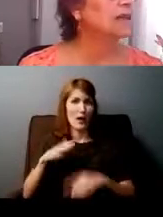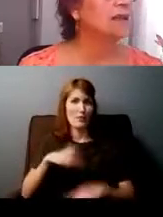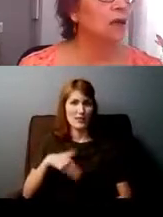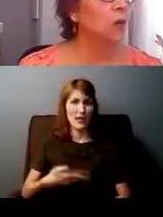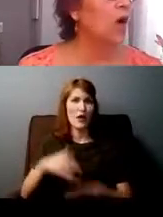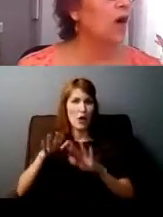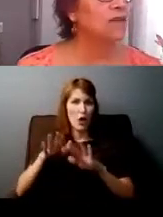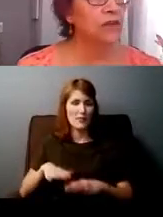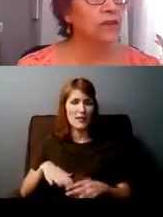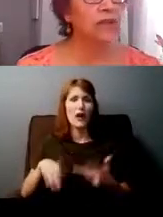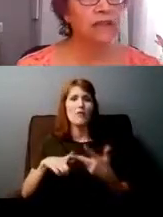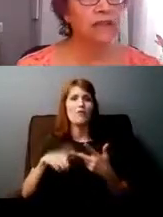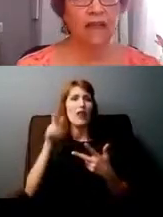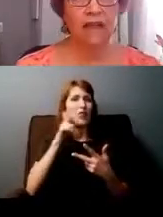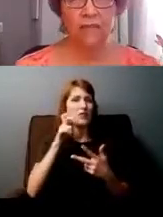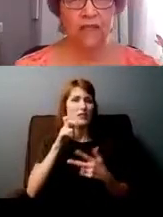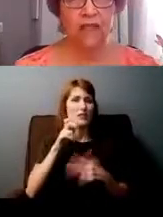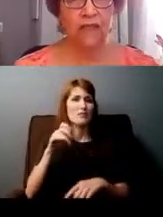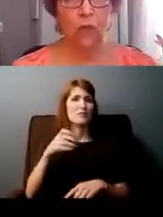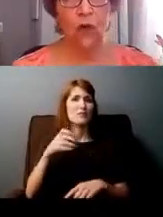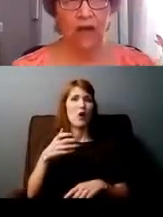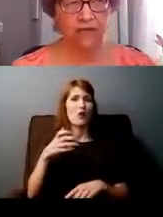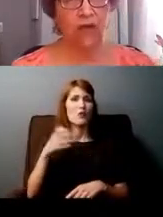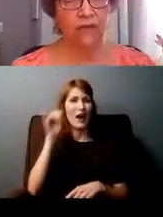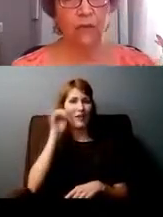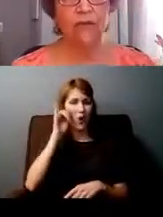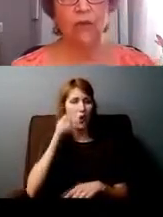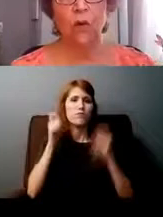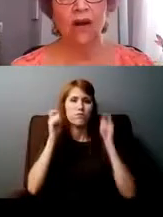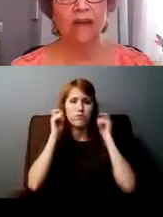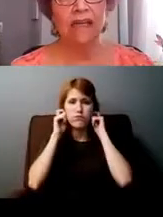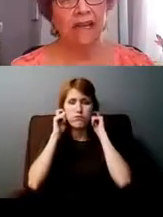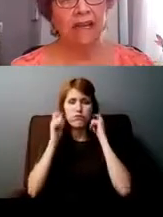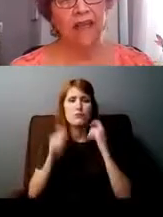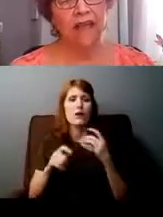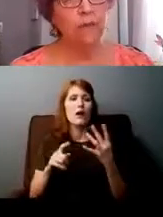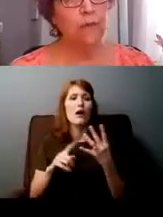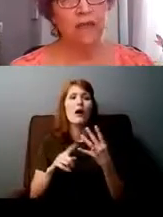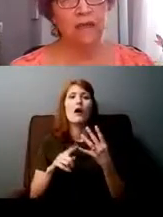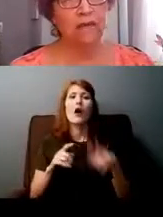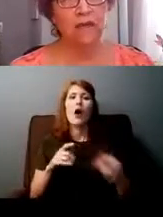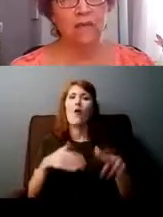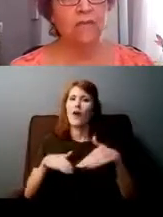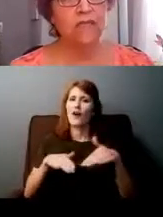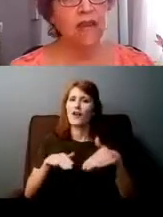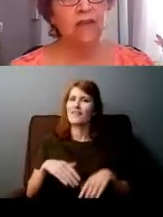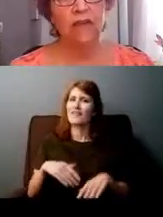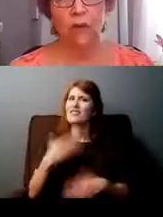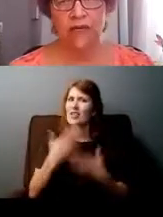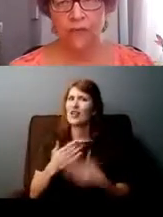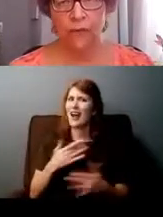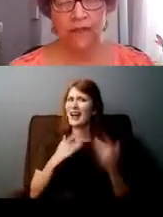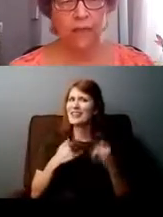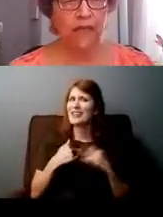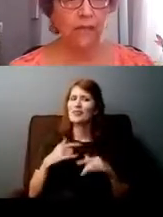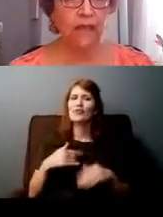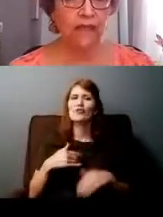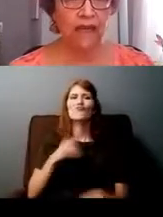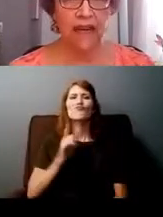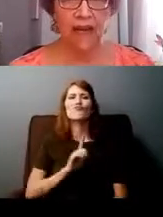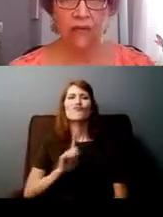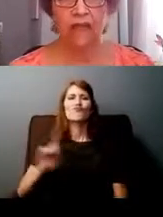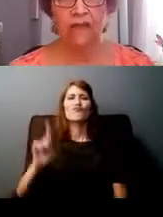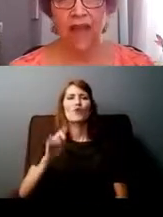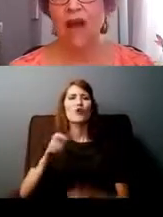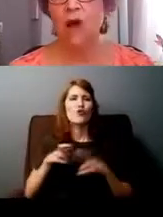iPhone. Take walks are good. I tend to walk on the river walk, and that's been a saving grace for me to be able to